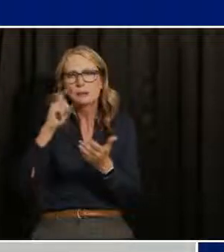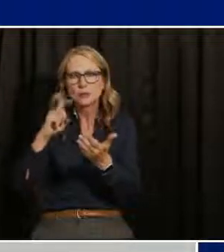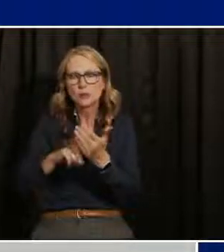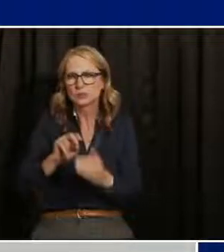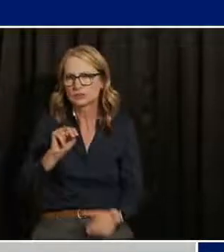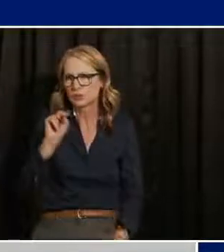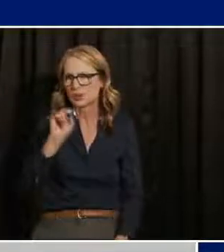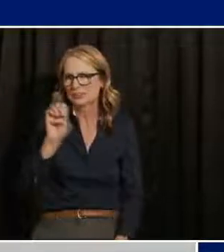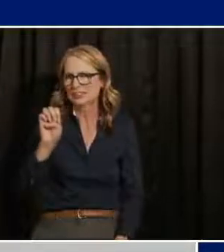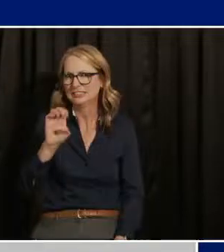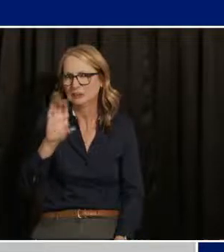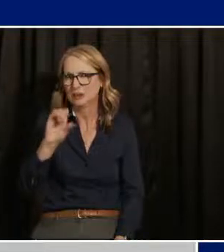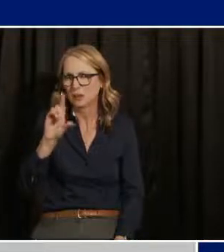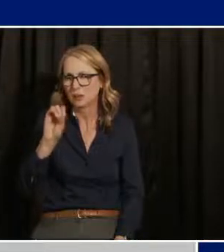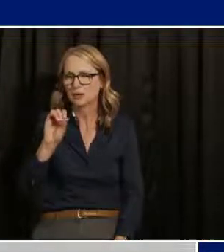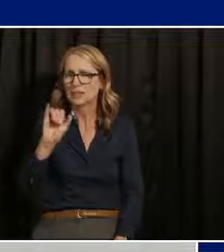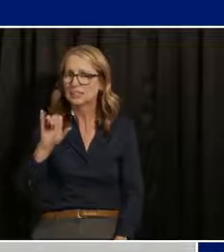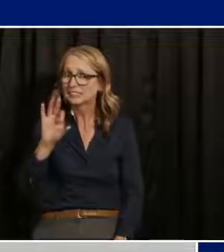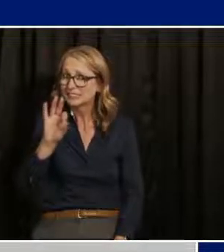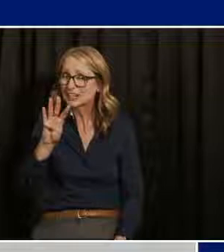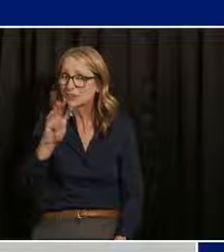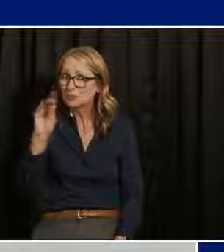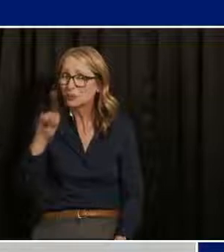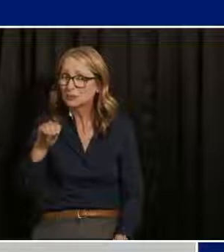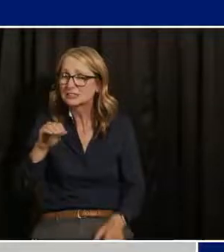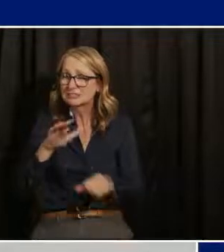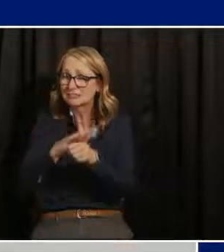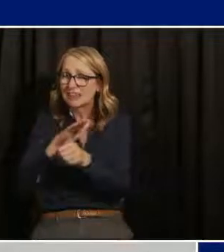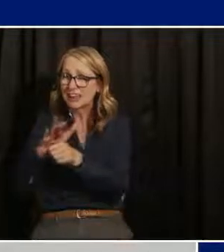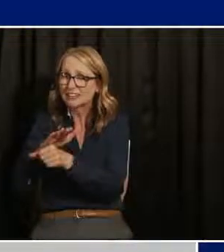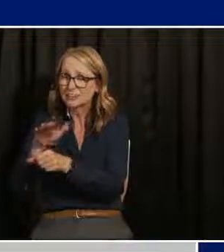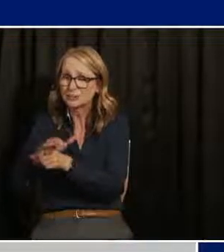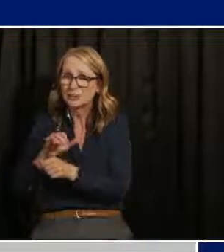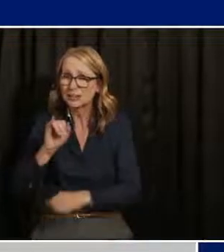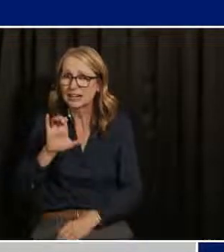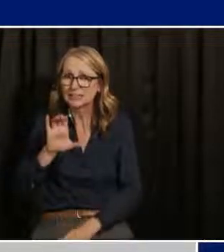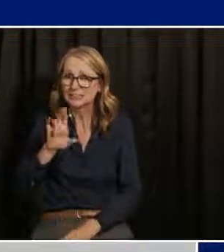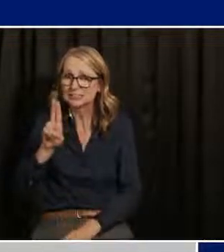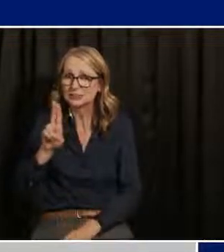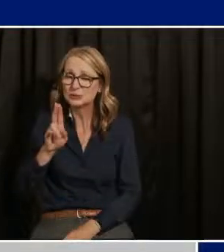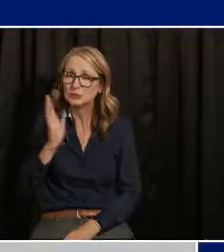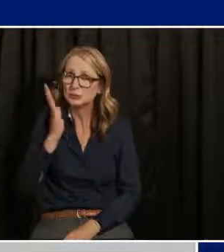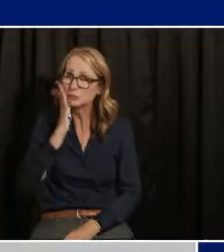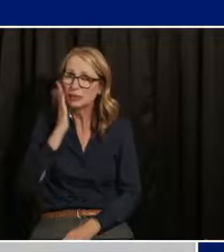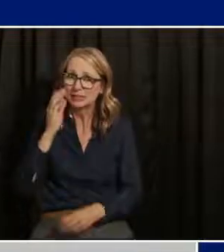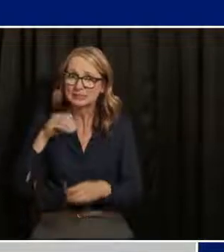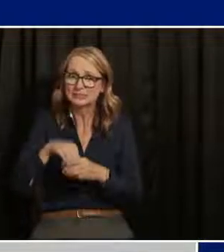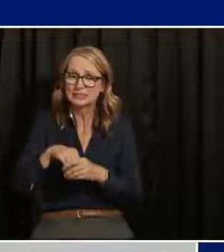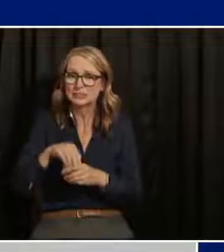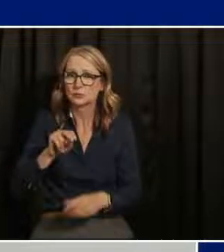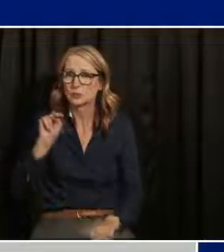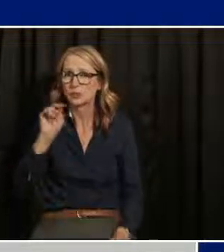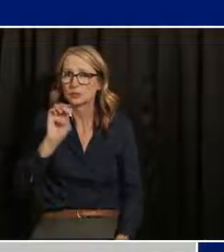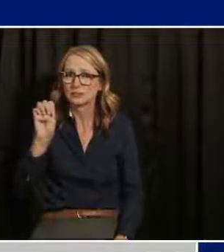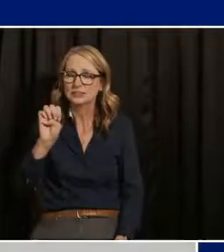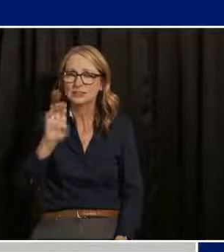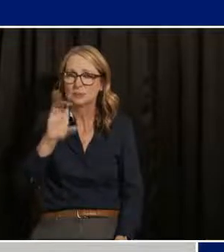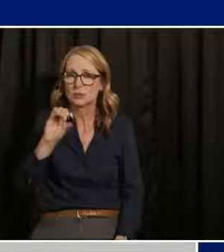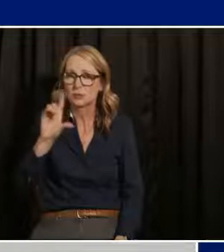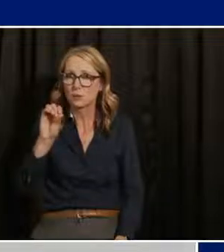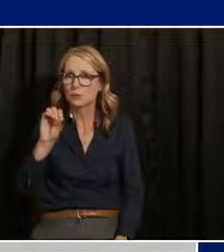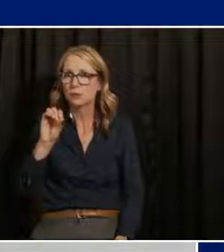that number is 94% of occupied ICU beds in that part of the state right now. So again, some variability in what we're seeing as far